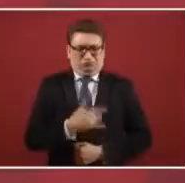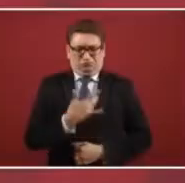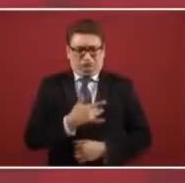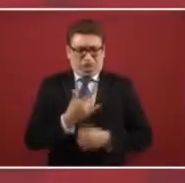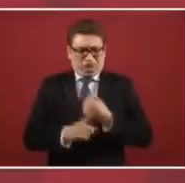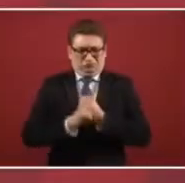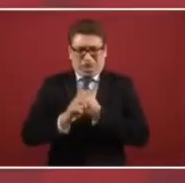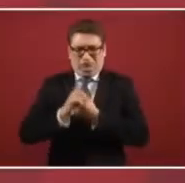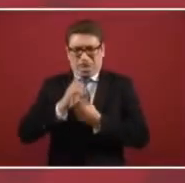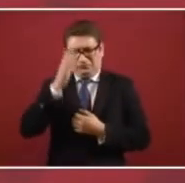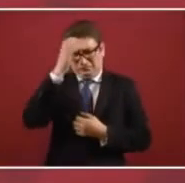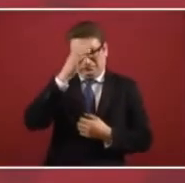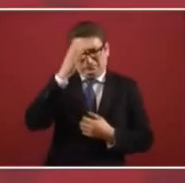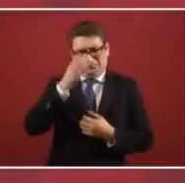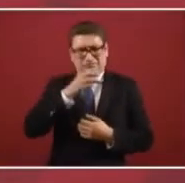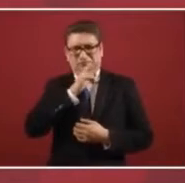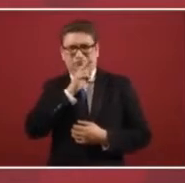with conscience.